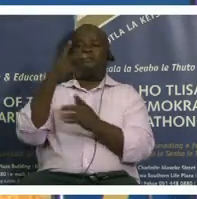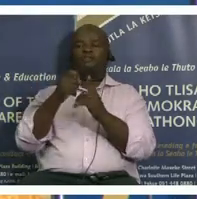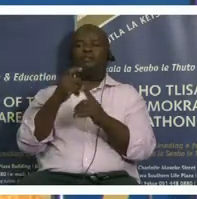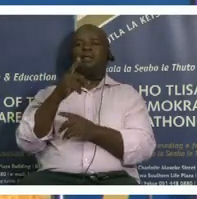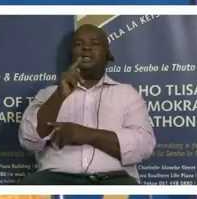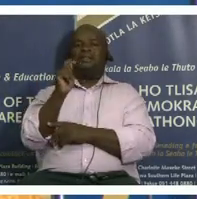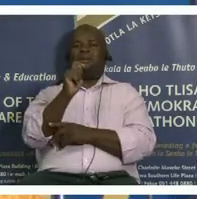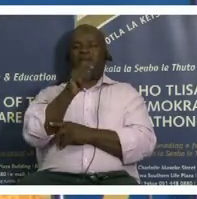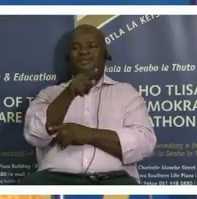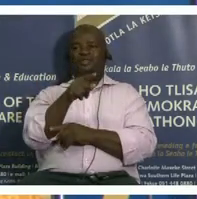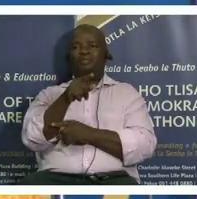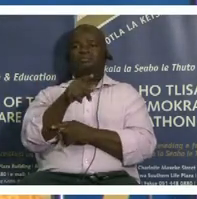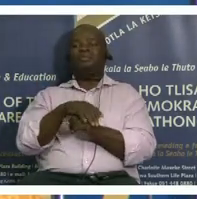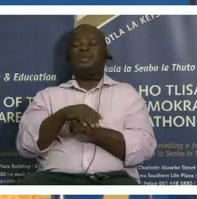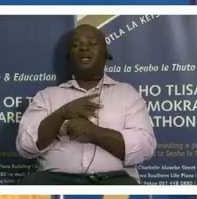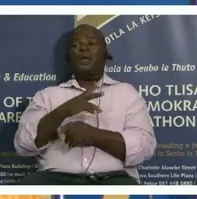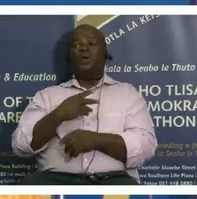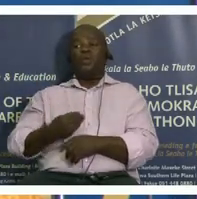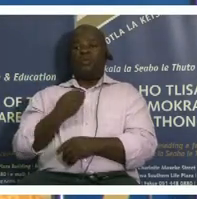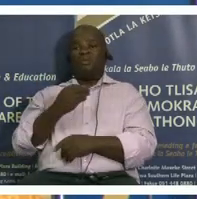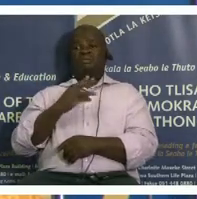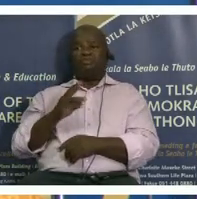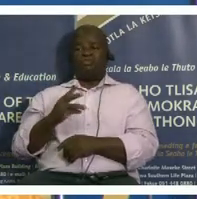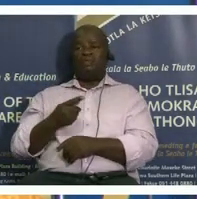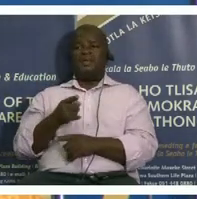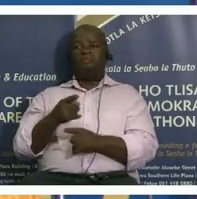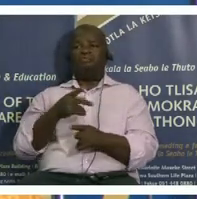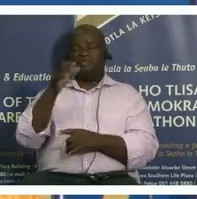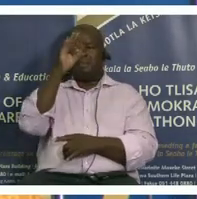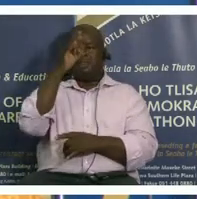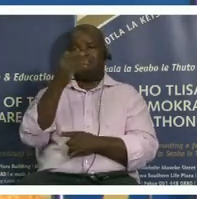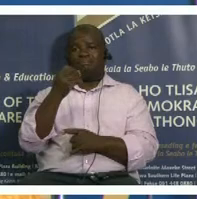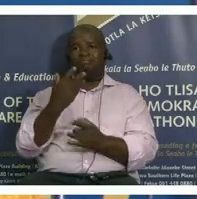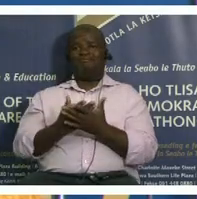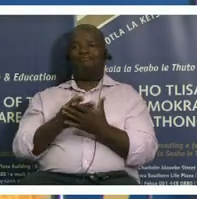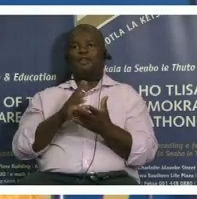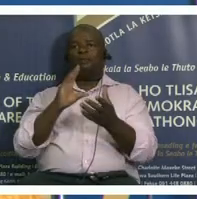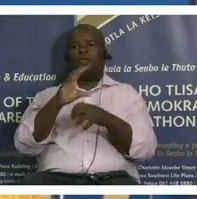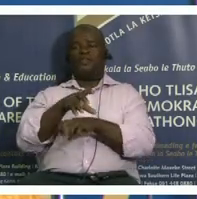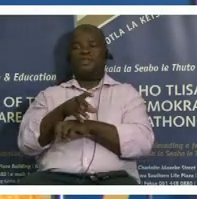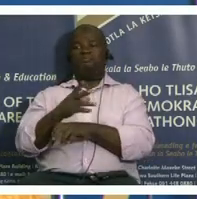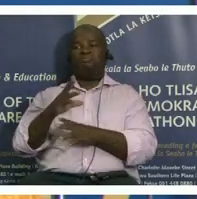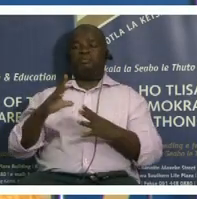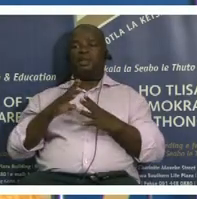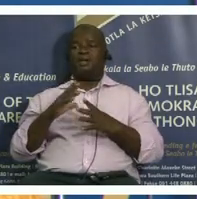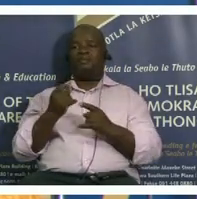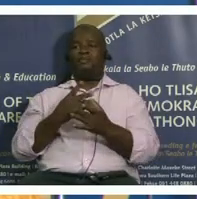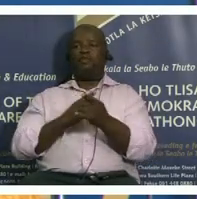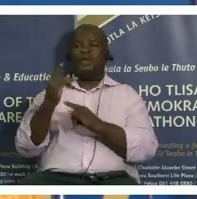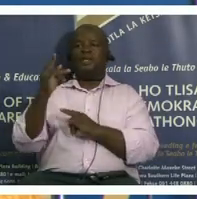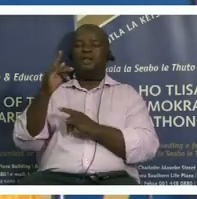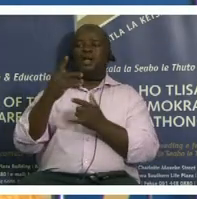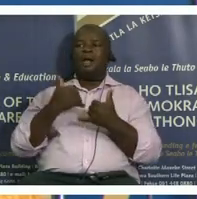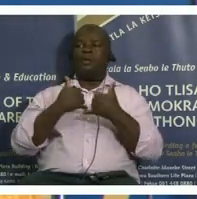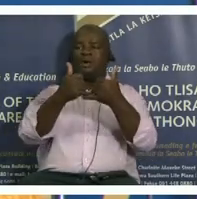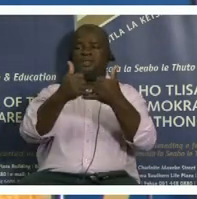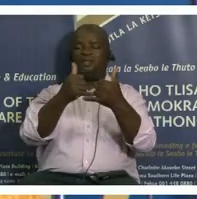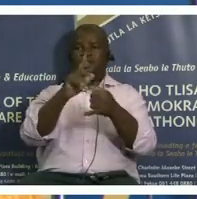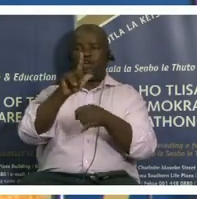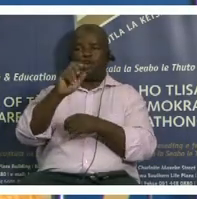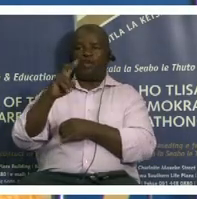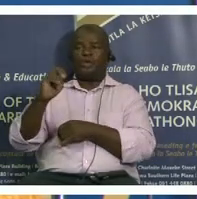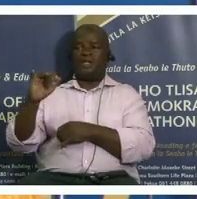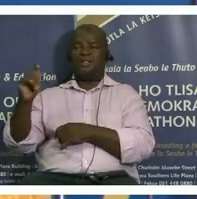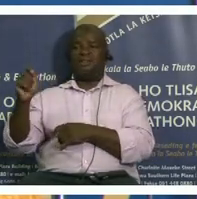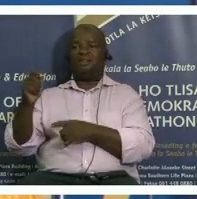Station. This young lady made our province proud for winning the Laureate Award at the South African